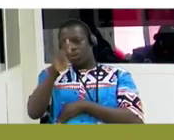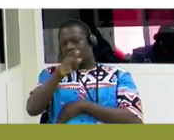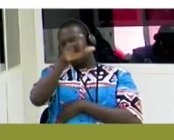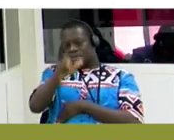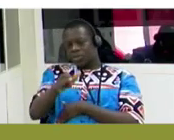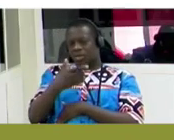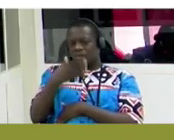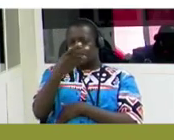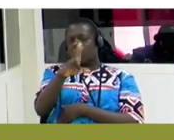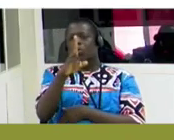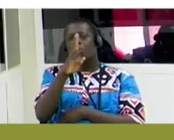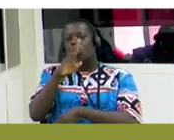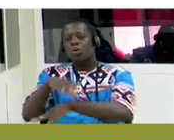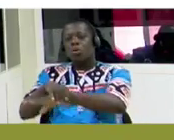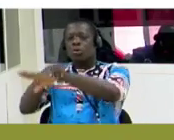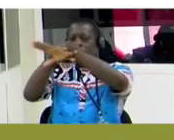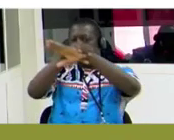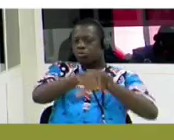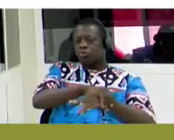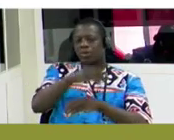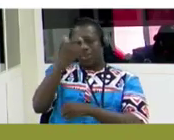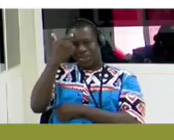Ndur, Kopul Ndur,